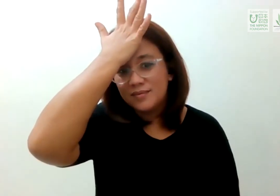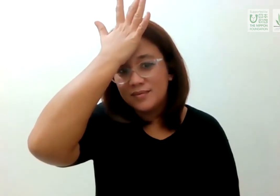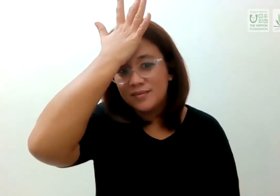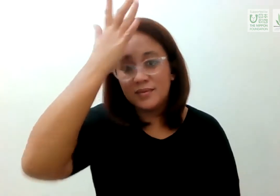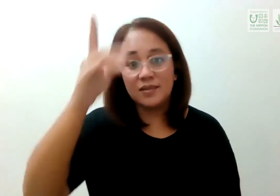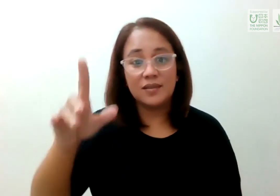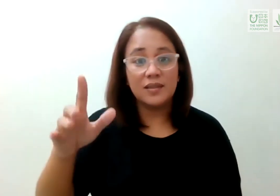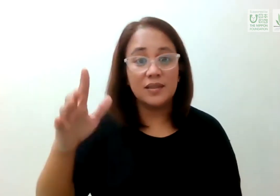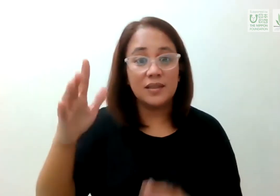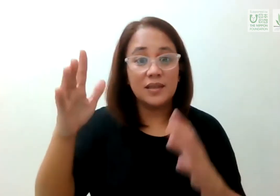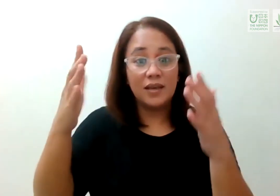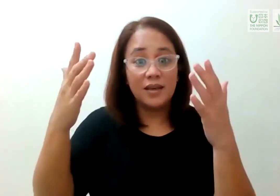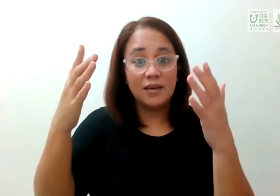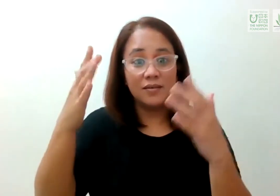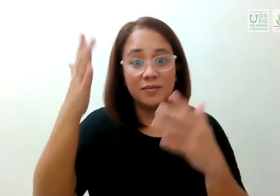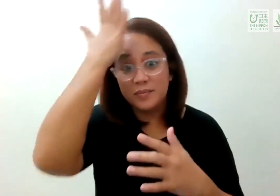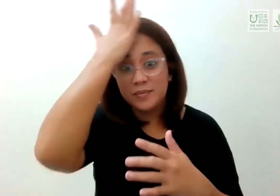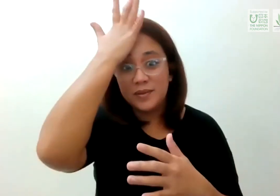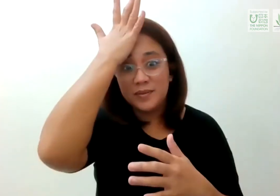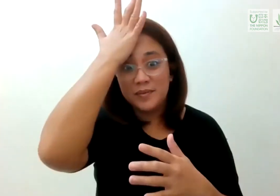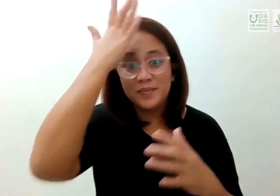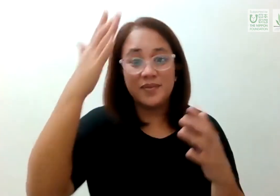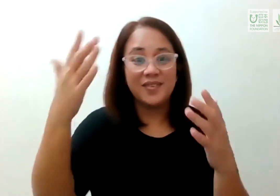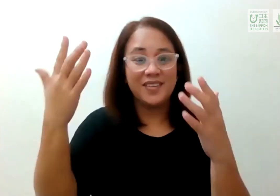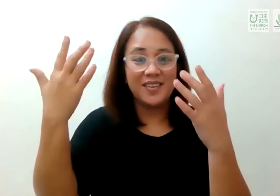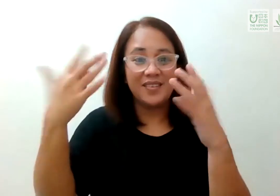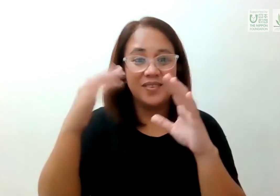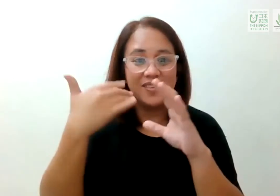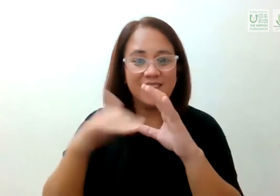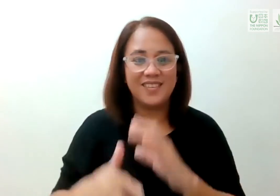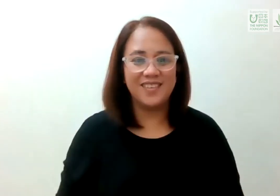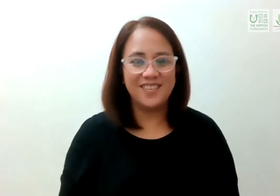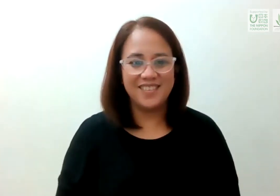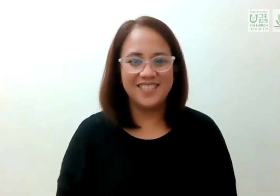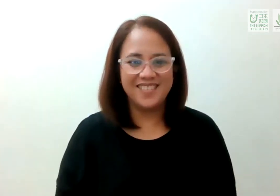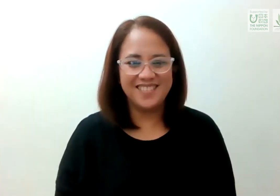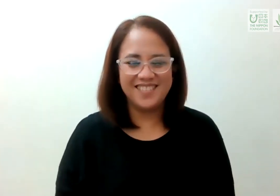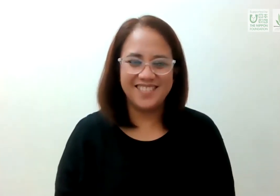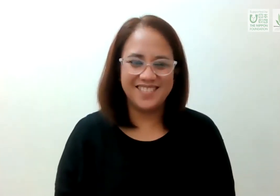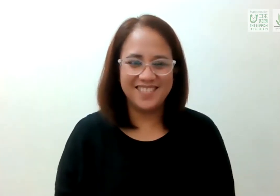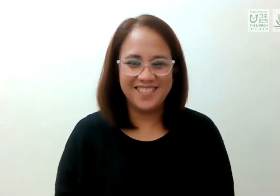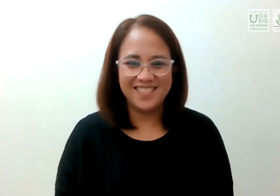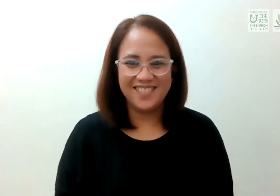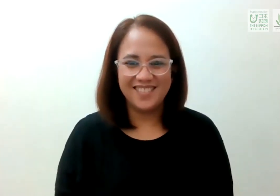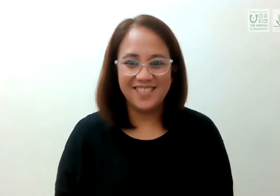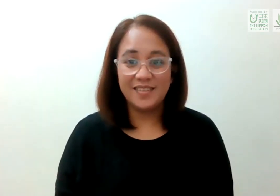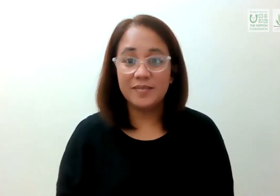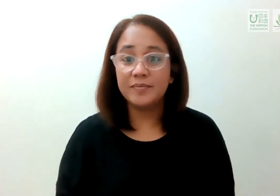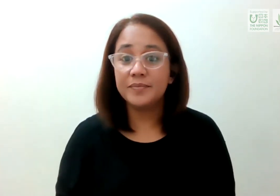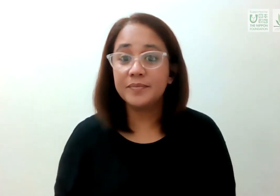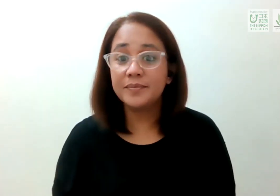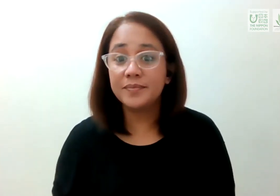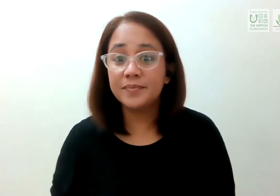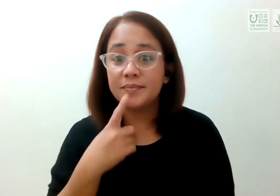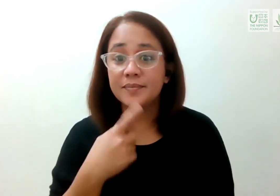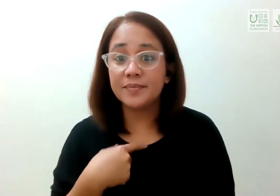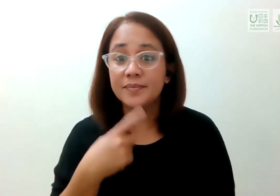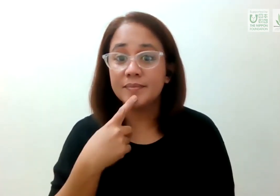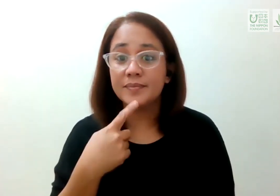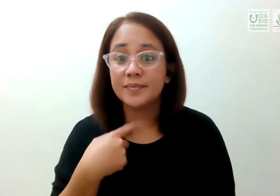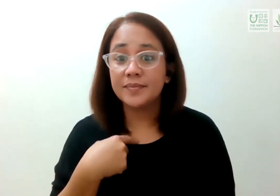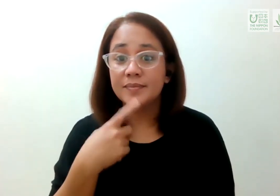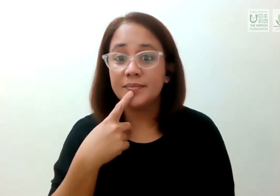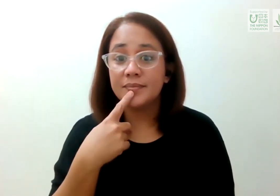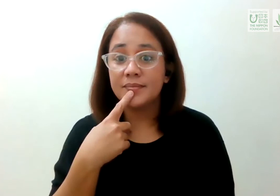I'm just trying to get Peeps' attention. Oh, sorry, I was just talking to Marvin. Hi there, Dr. Woody, hello.